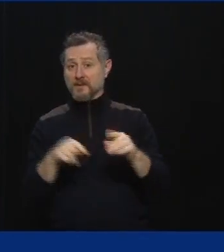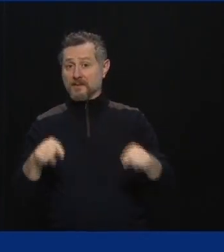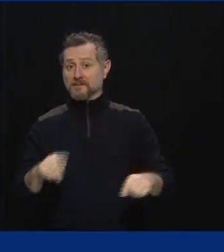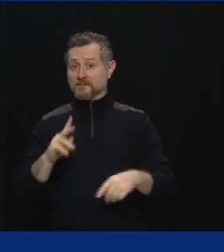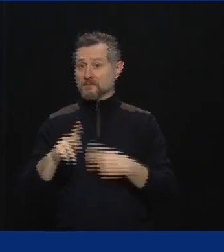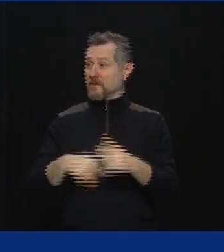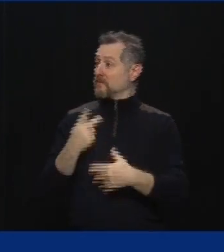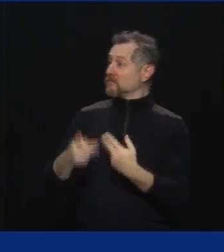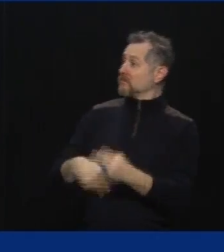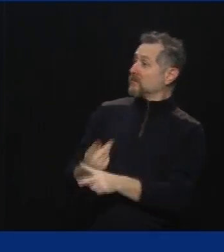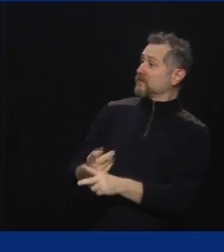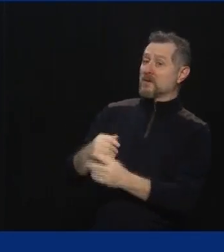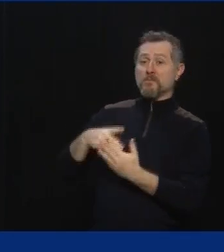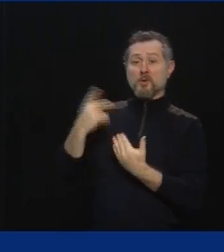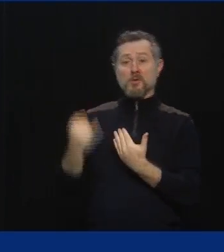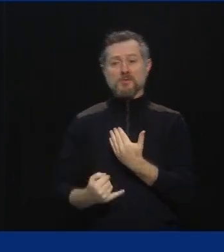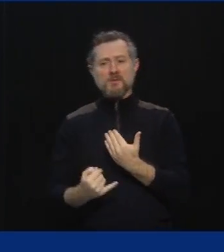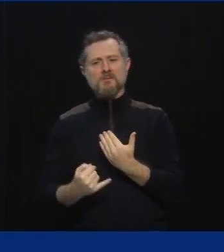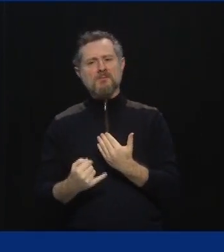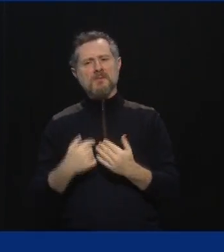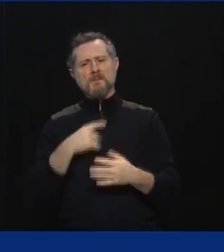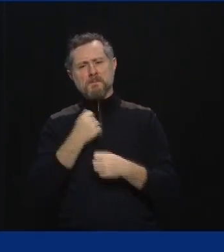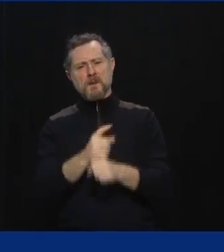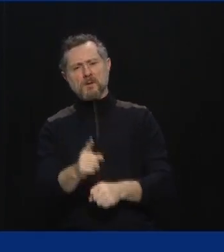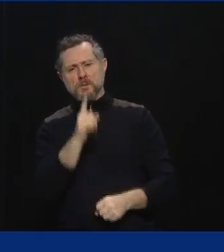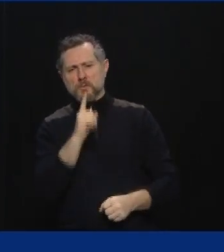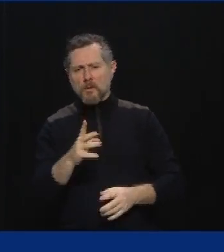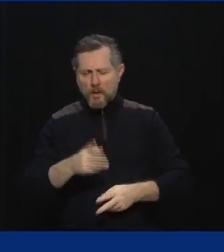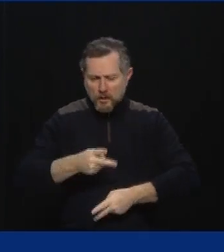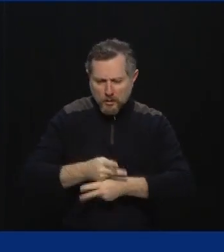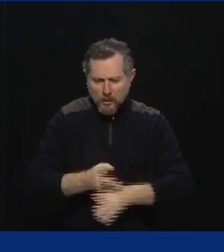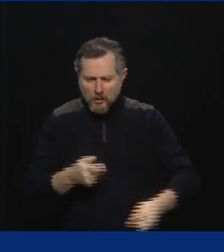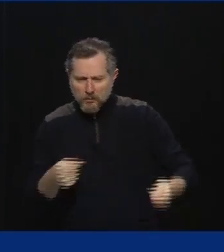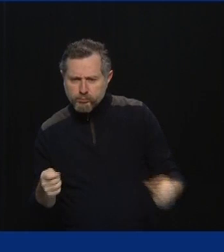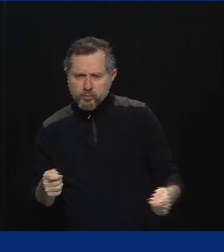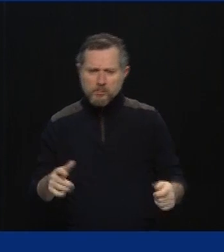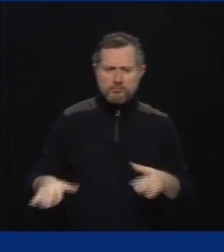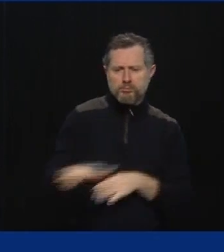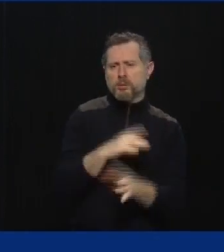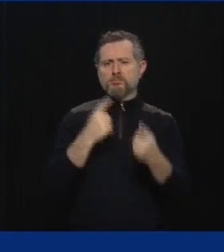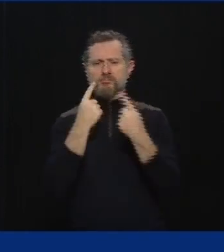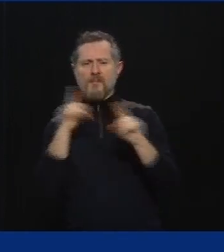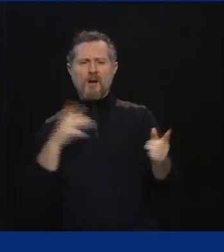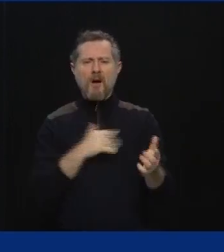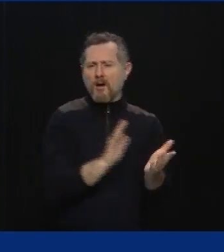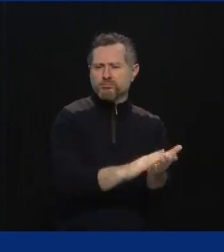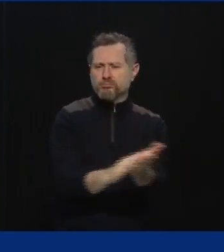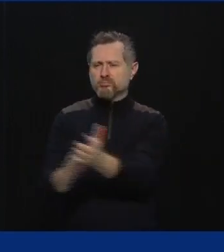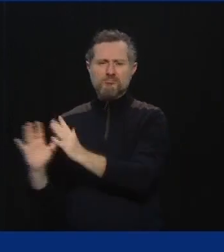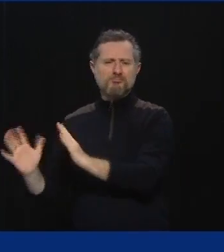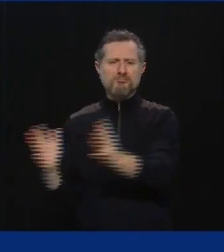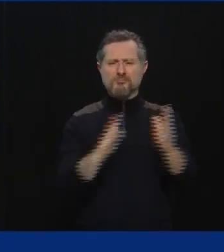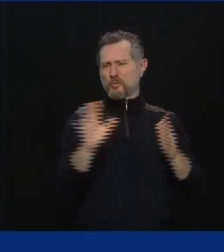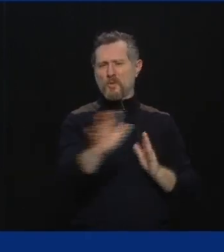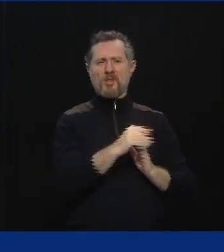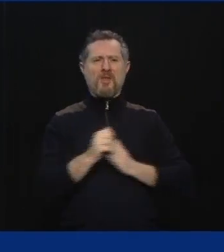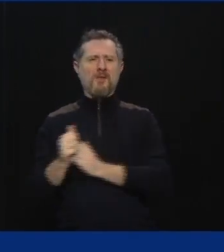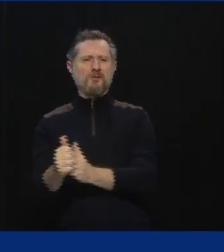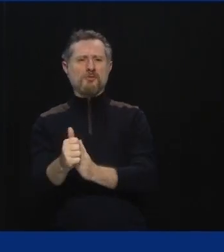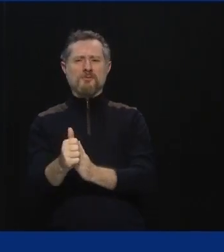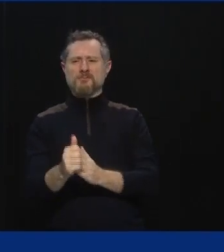their concerns to the table, working with us, getting it done for the people. And I want to applaud your incredible leadership here, but also for our